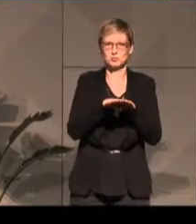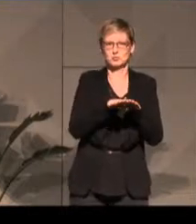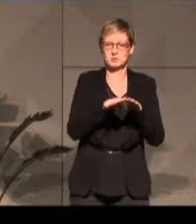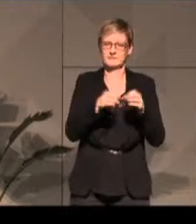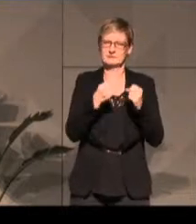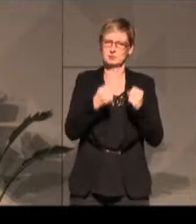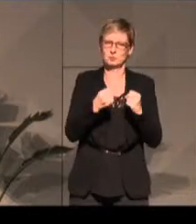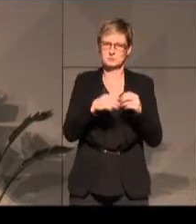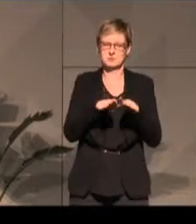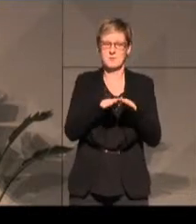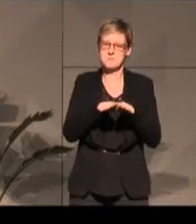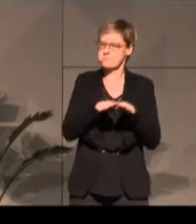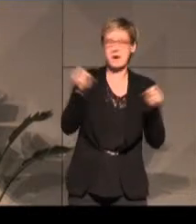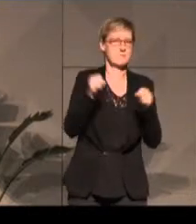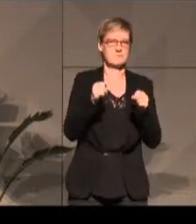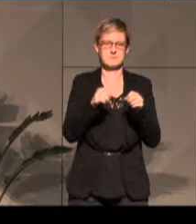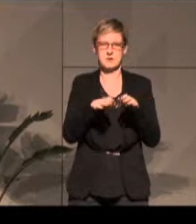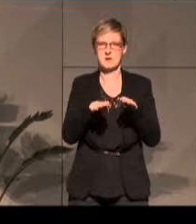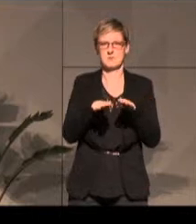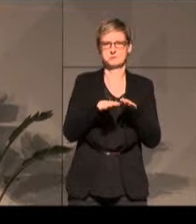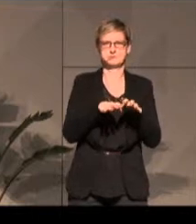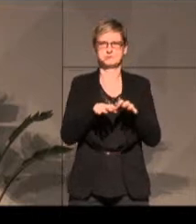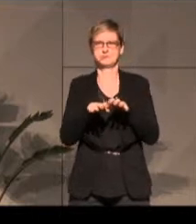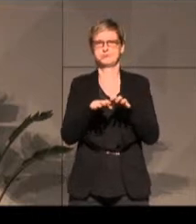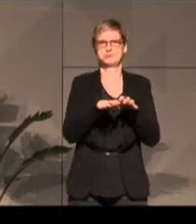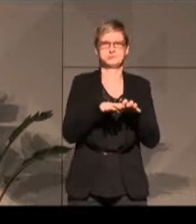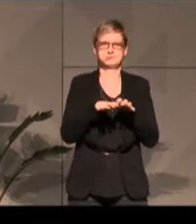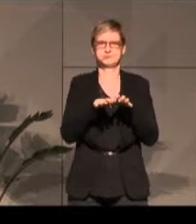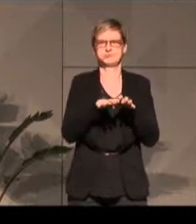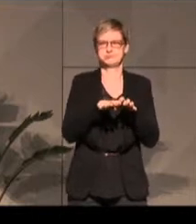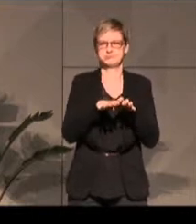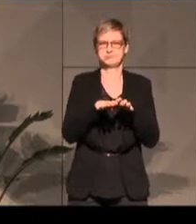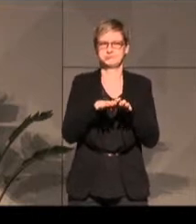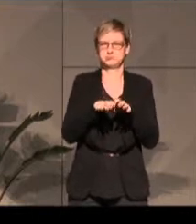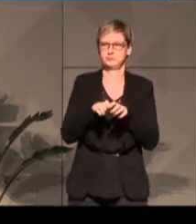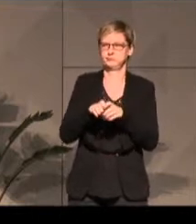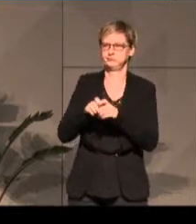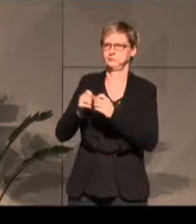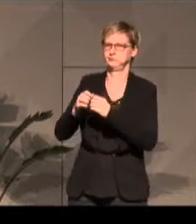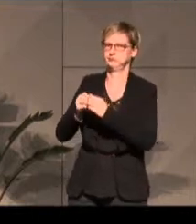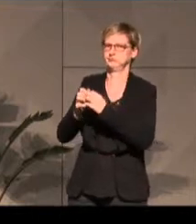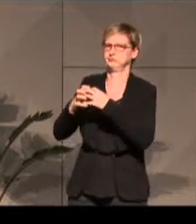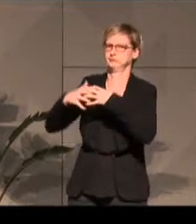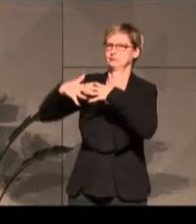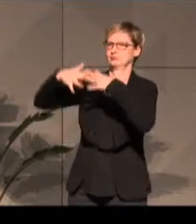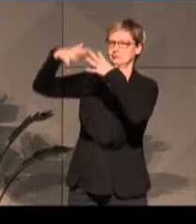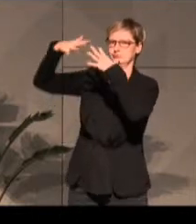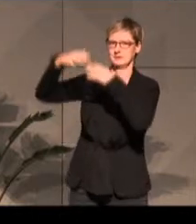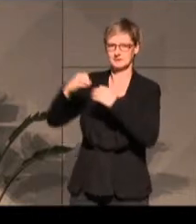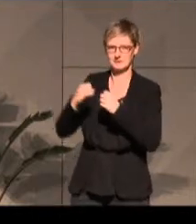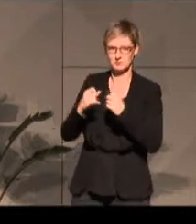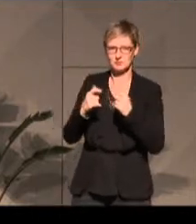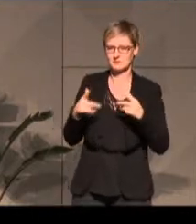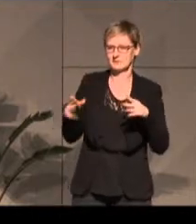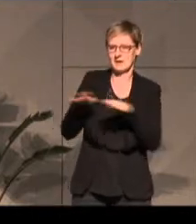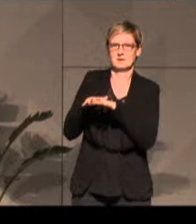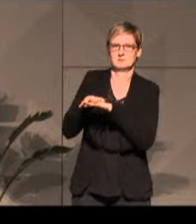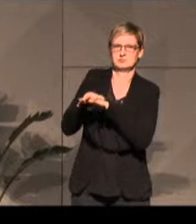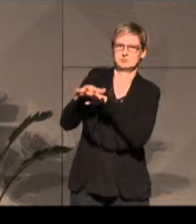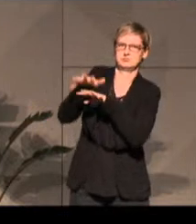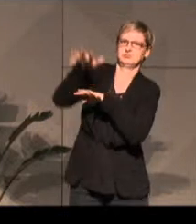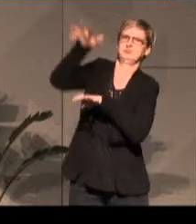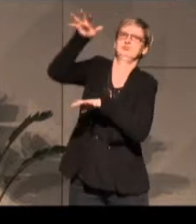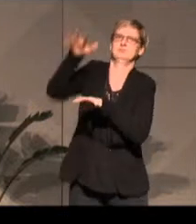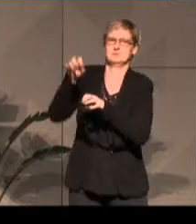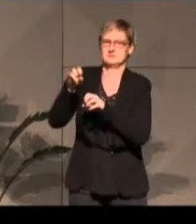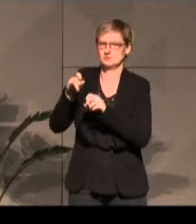ice, and when the pressure increases too much, there's just this bang, the sound, and